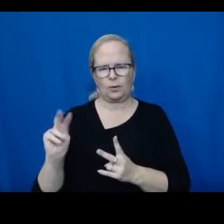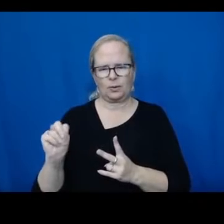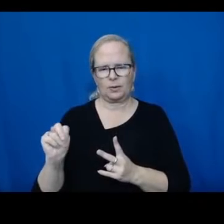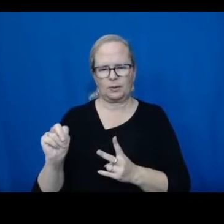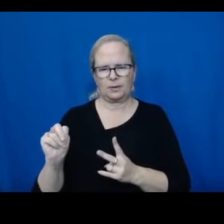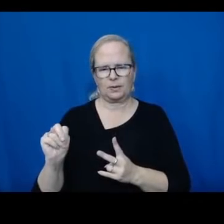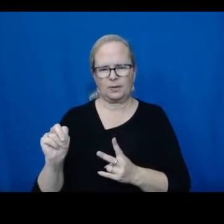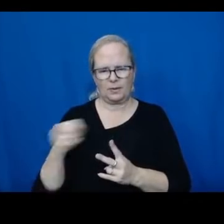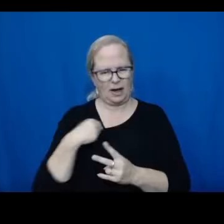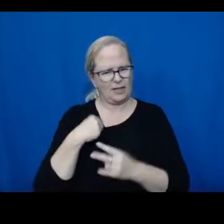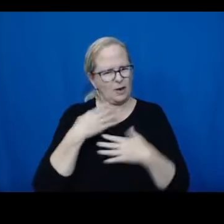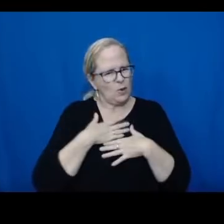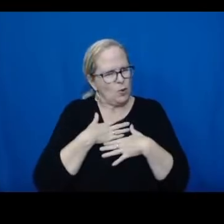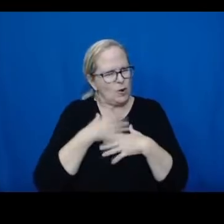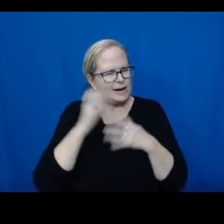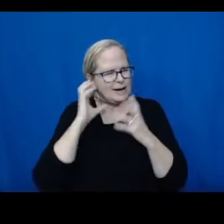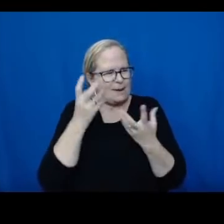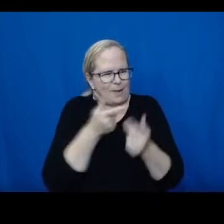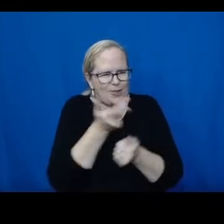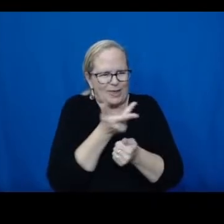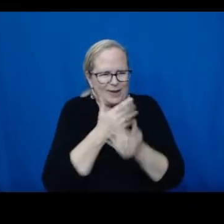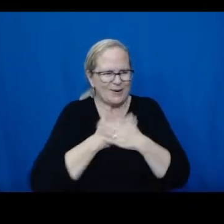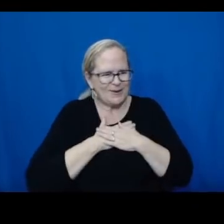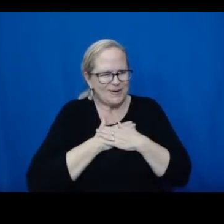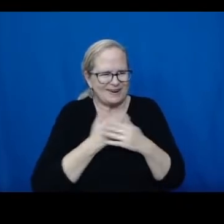I'm really,